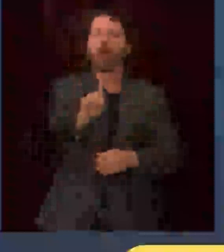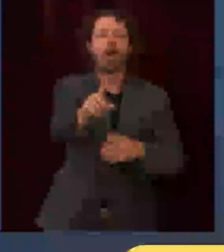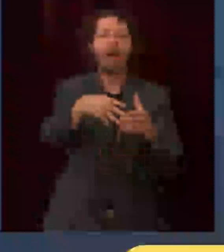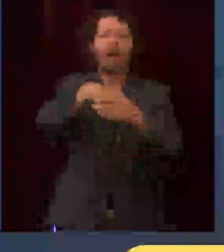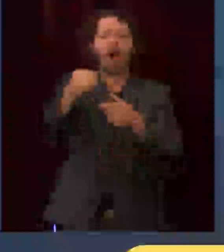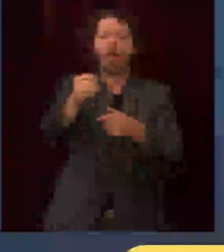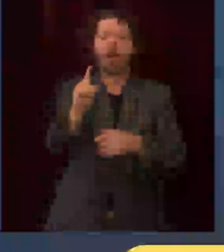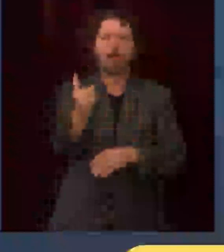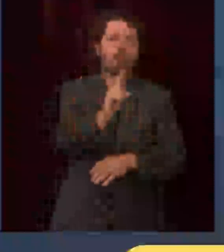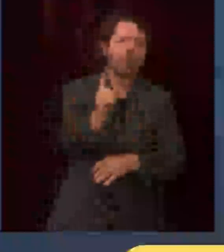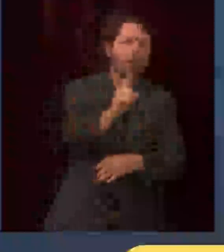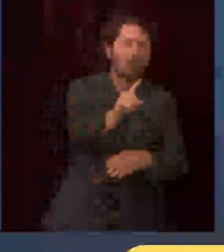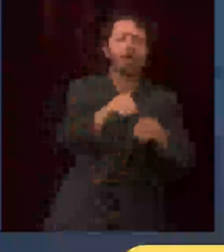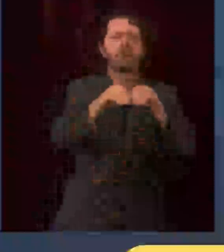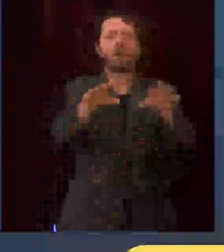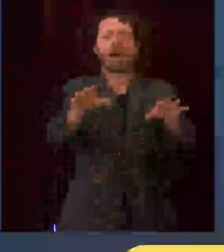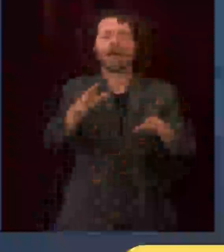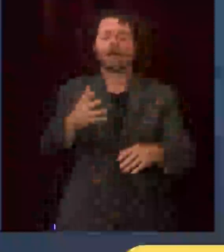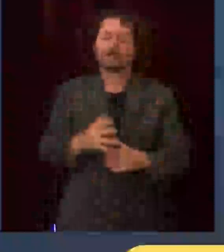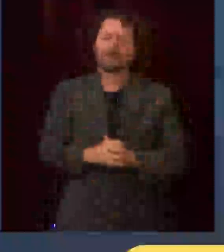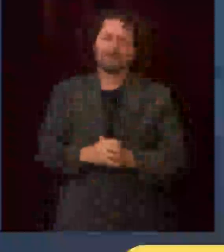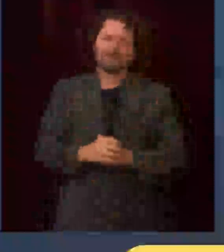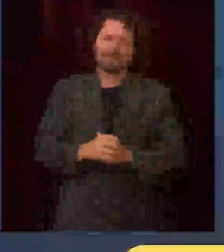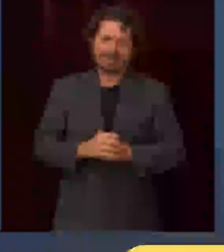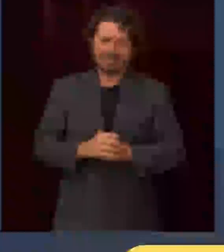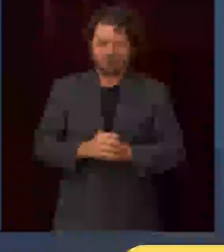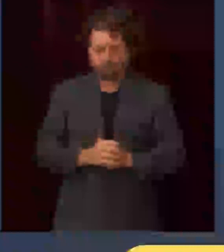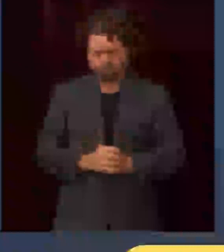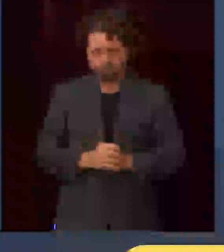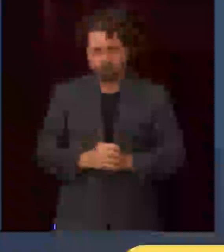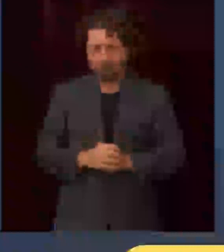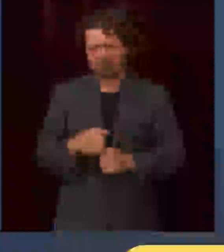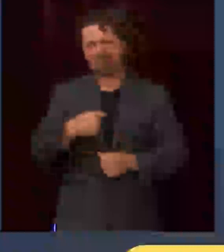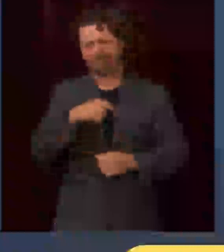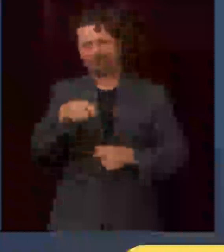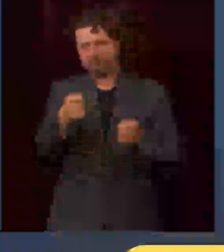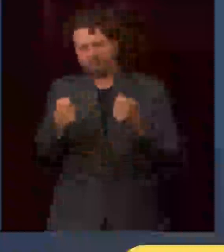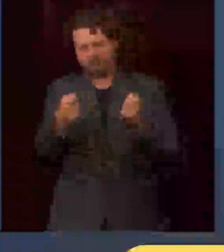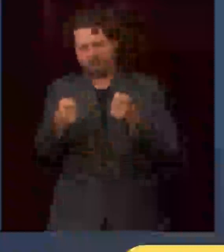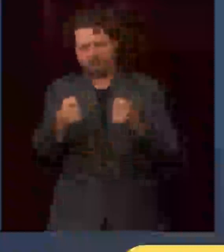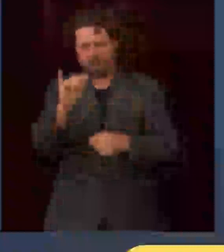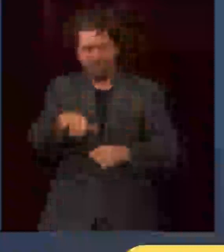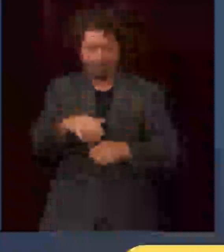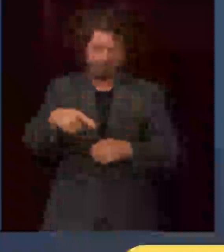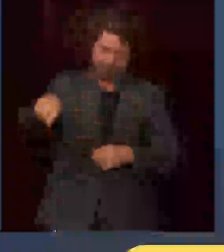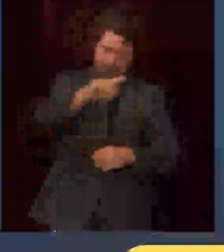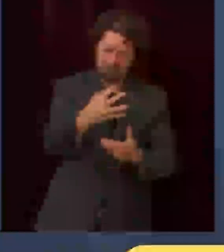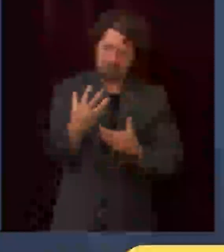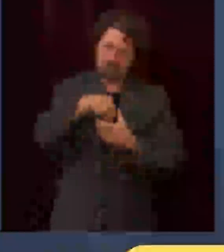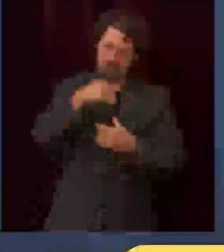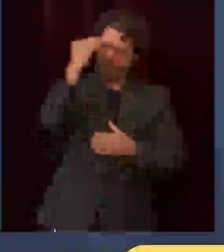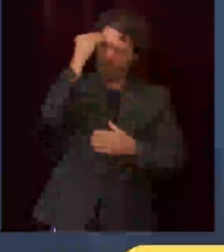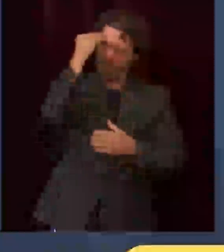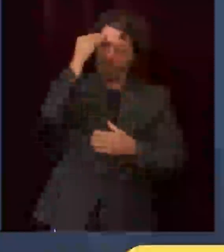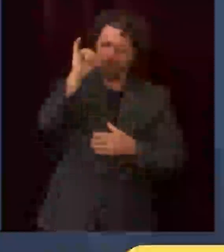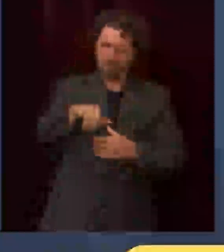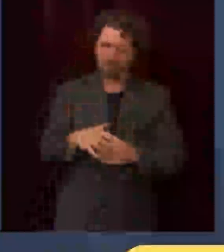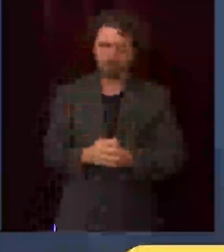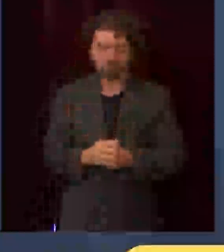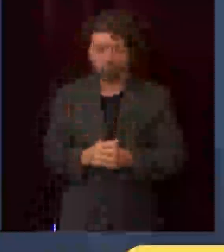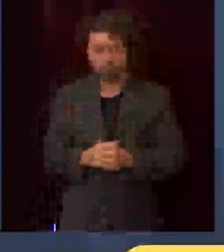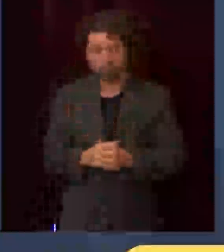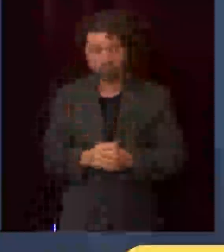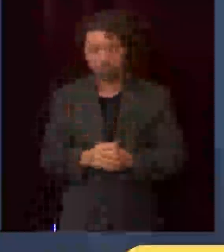county officials to have about 80% of those people will be contacted daily to encourage these families and